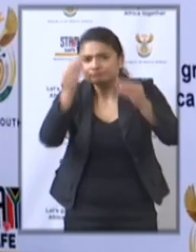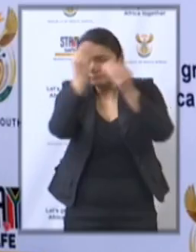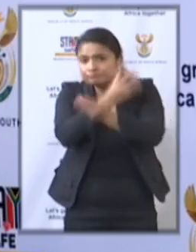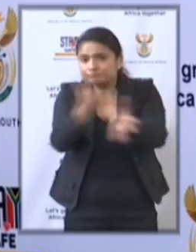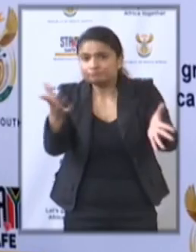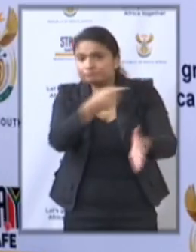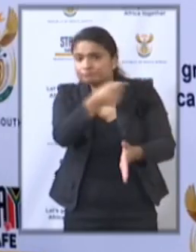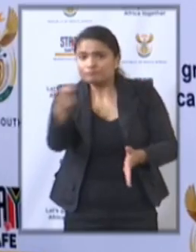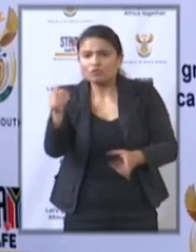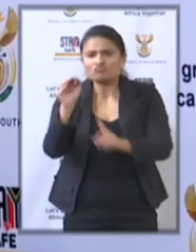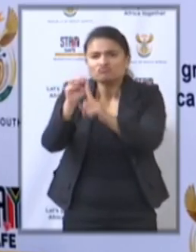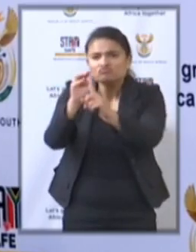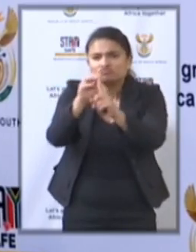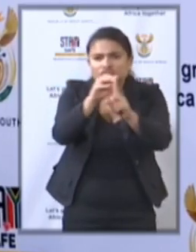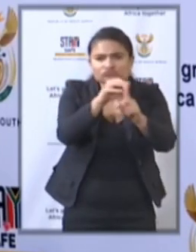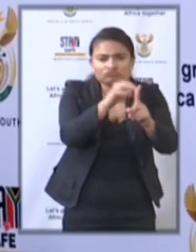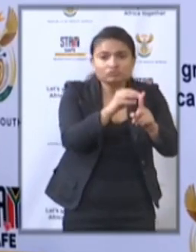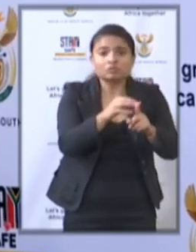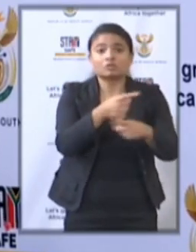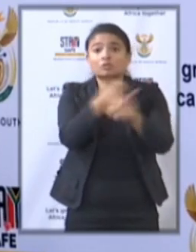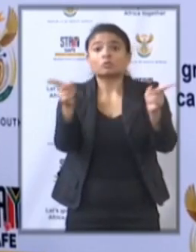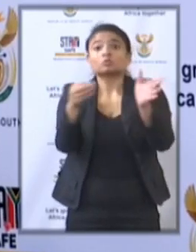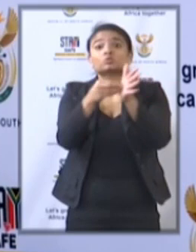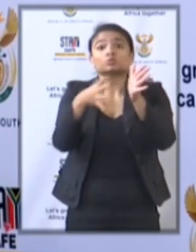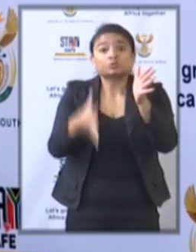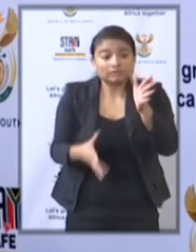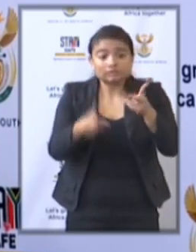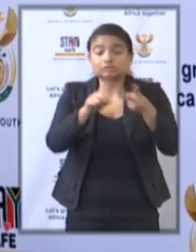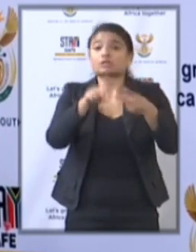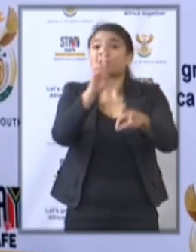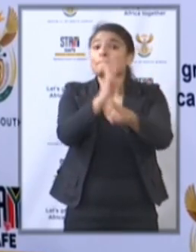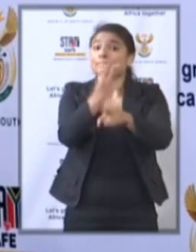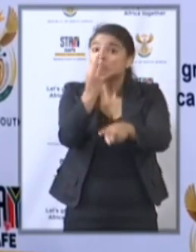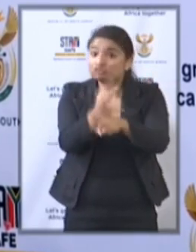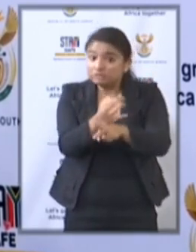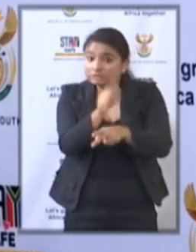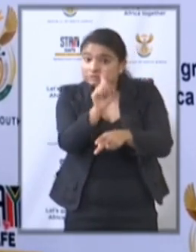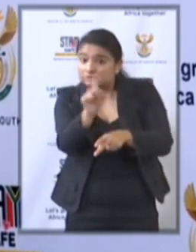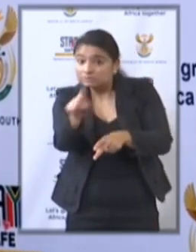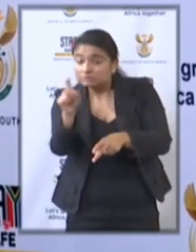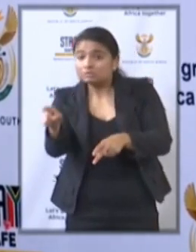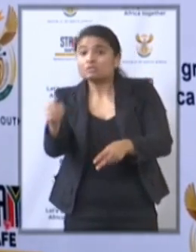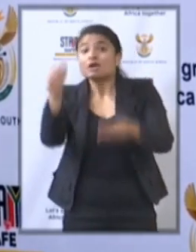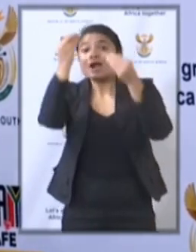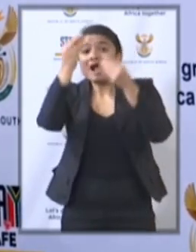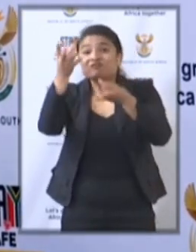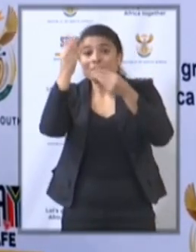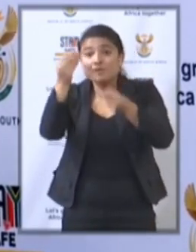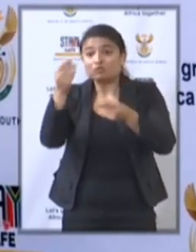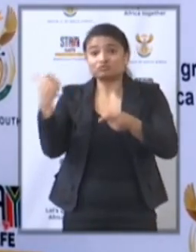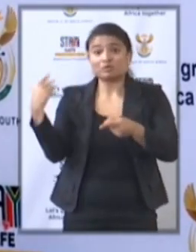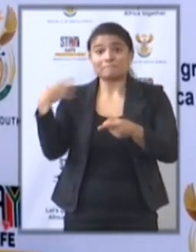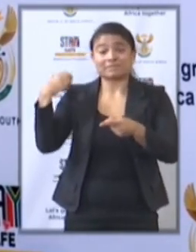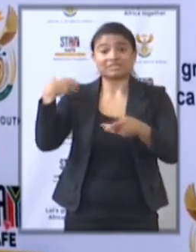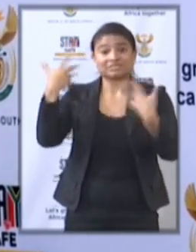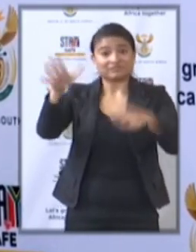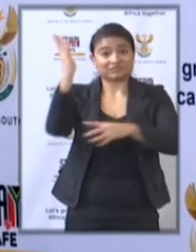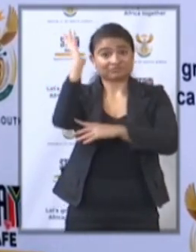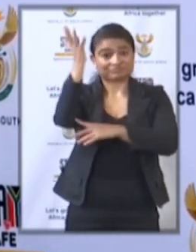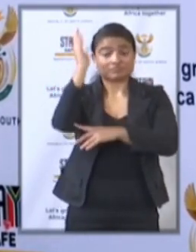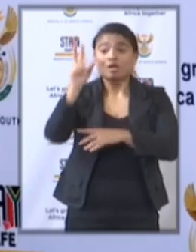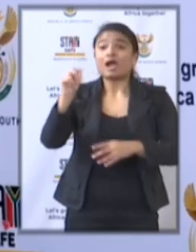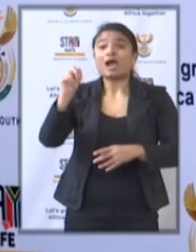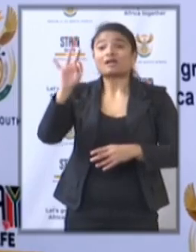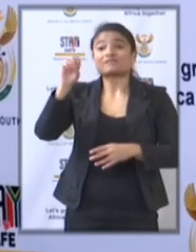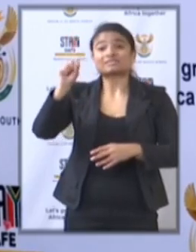our students and the parents that the details for NSFAS, where they must